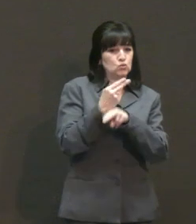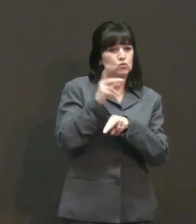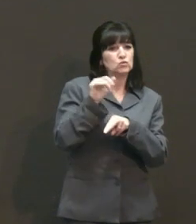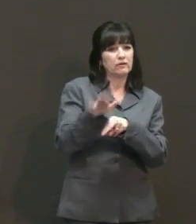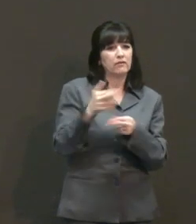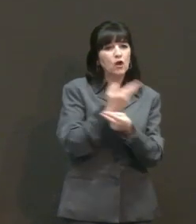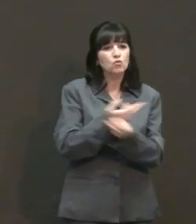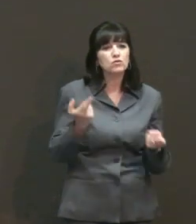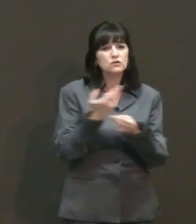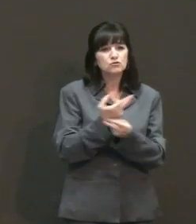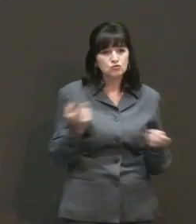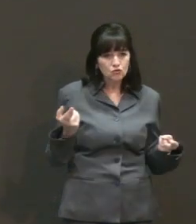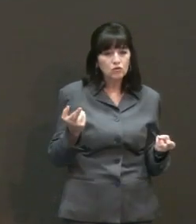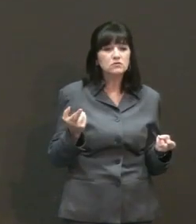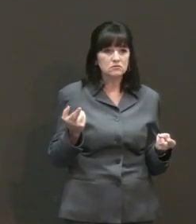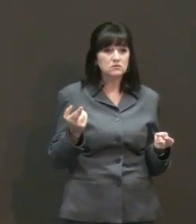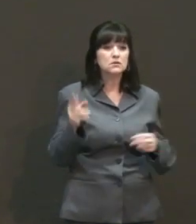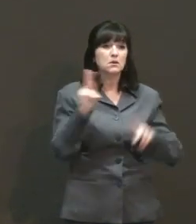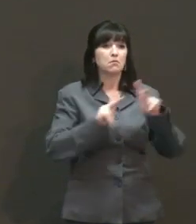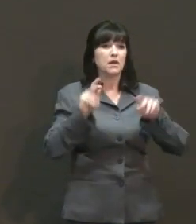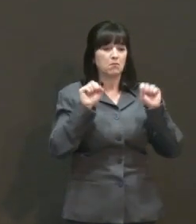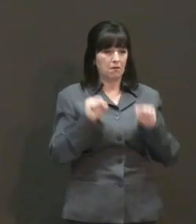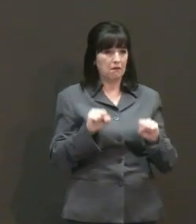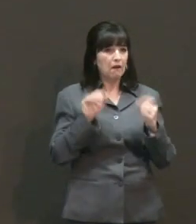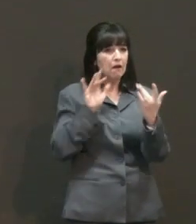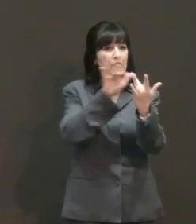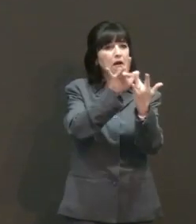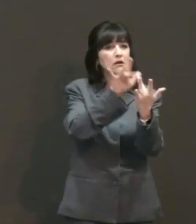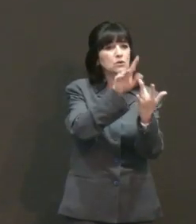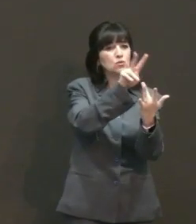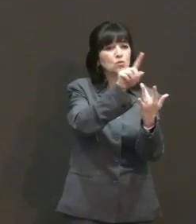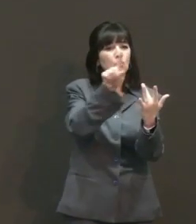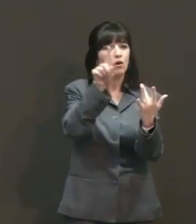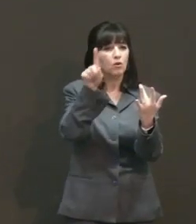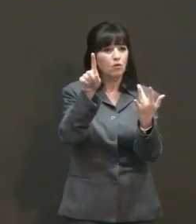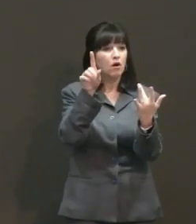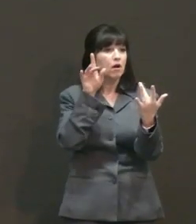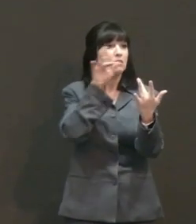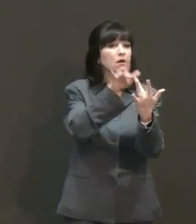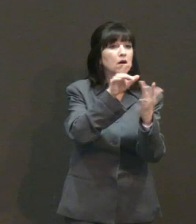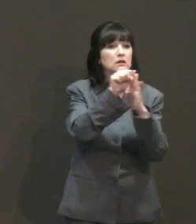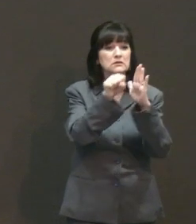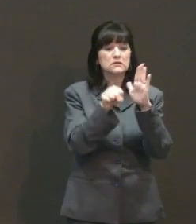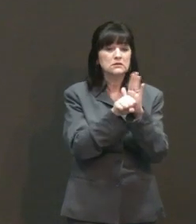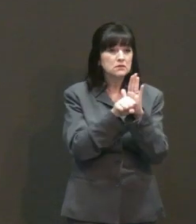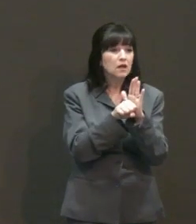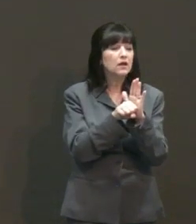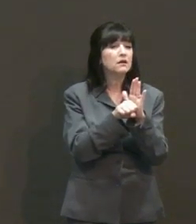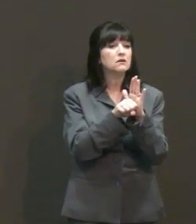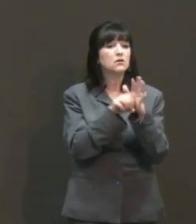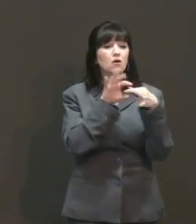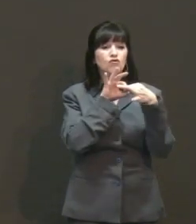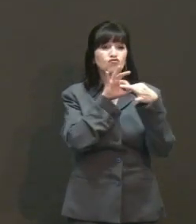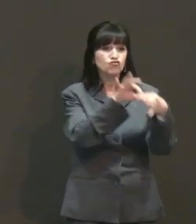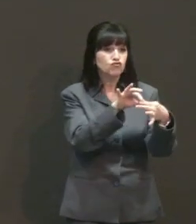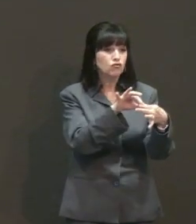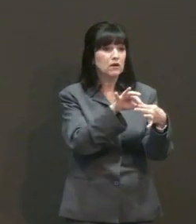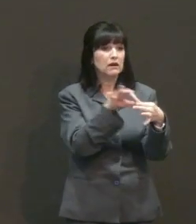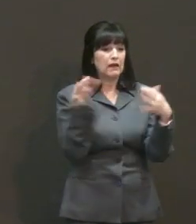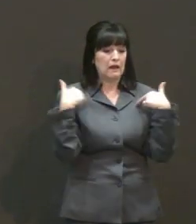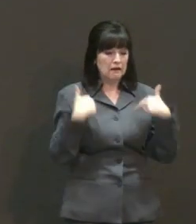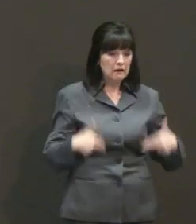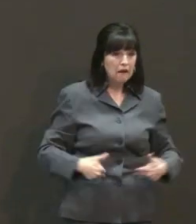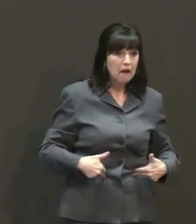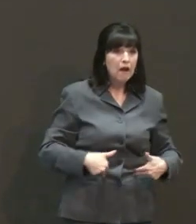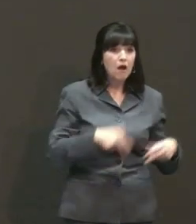initial contact point for individuals that had calls to the state, whether this was related to a public health issue, they would get them to public